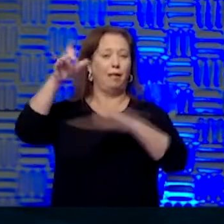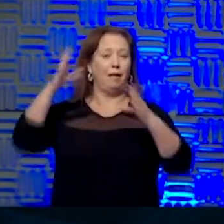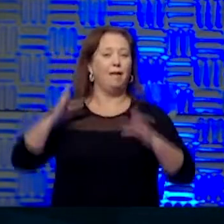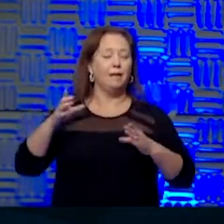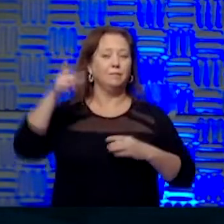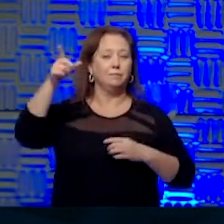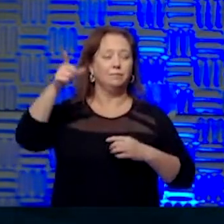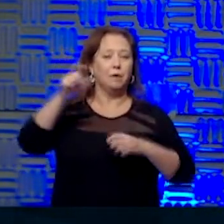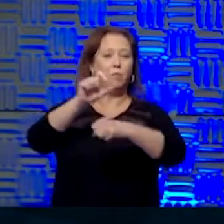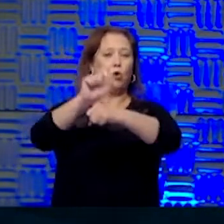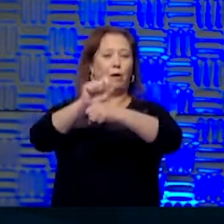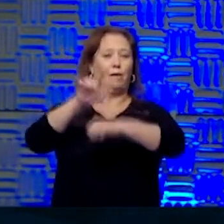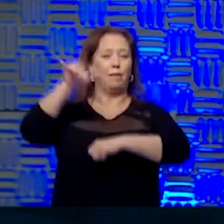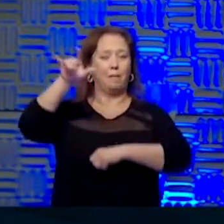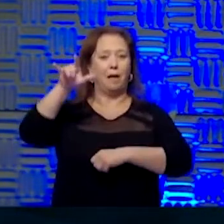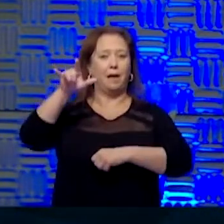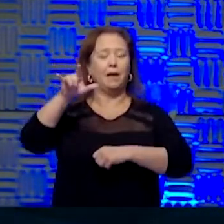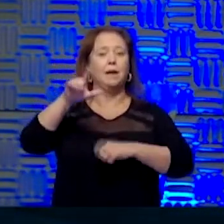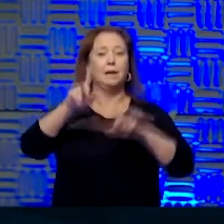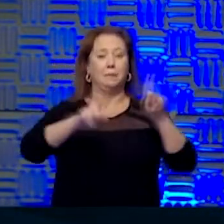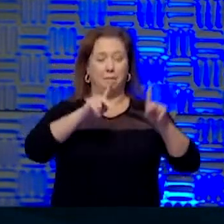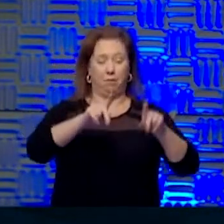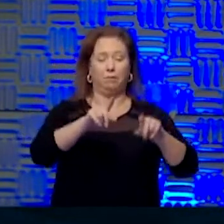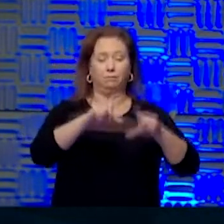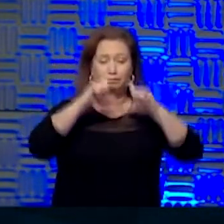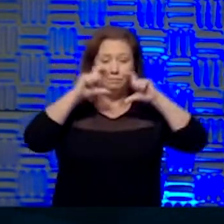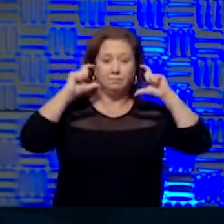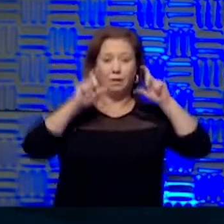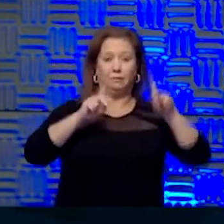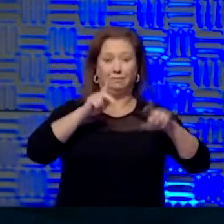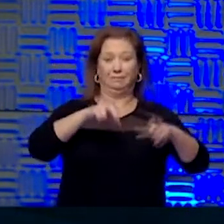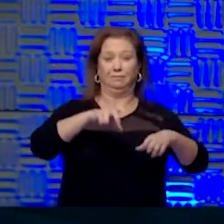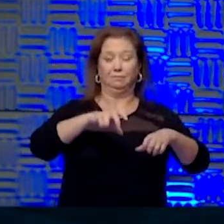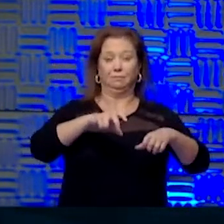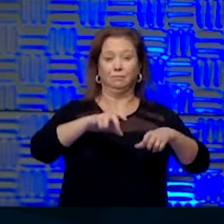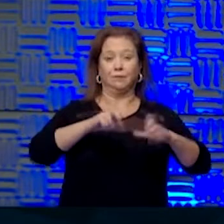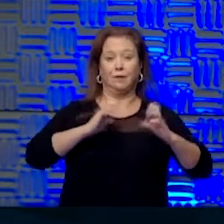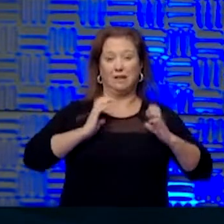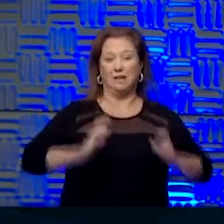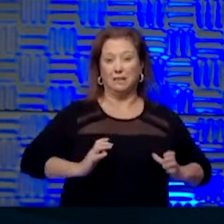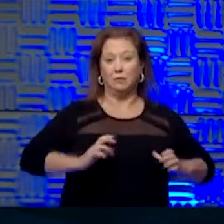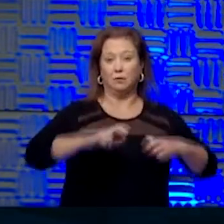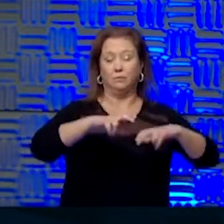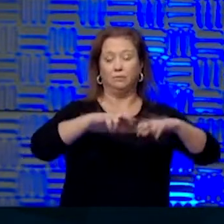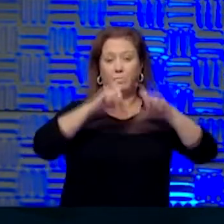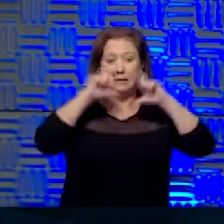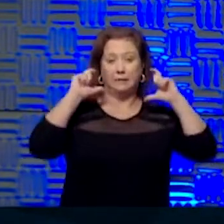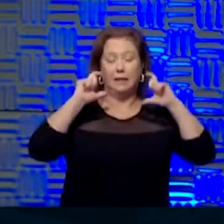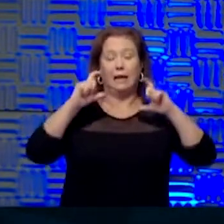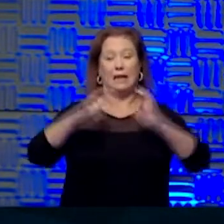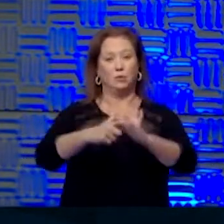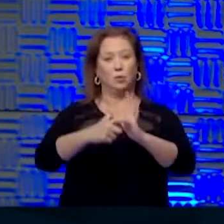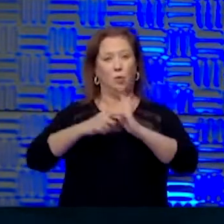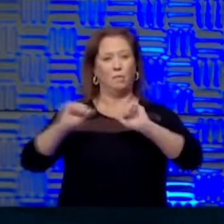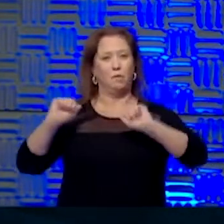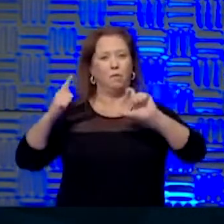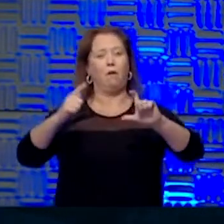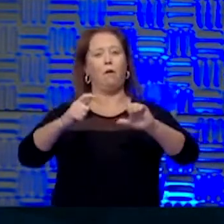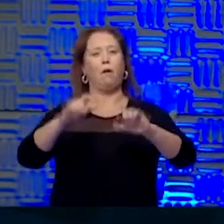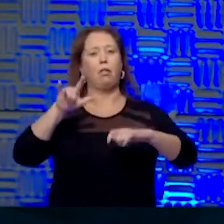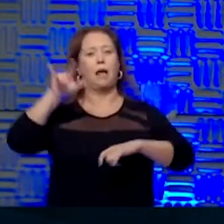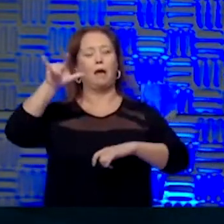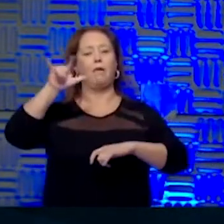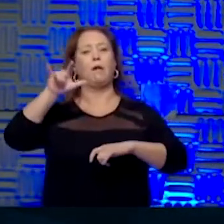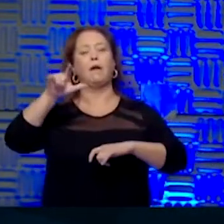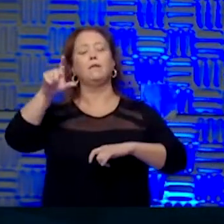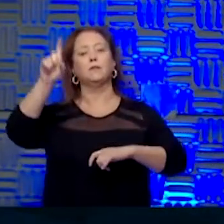and those working on the plane, but the passengers as well. And that's now a requirement of, as far as I know, all the airlines, is that the